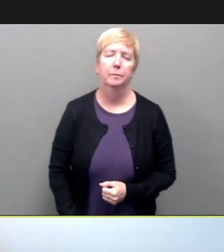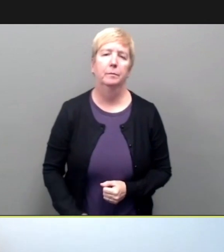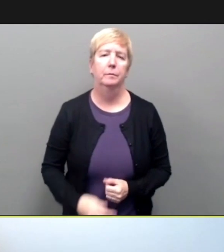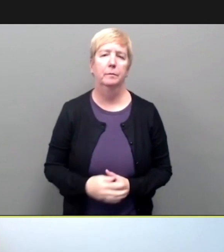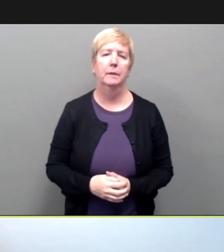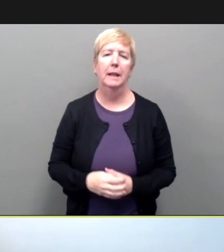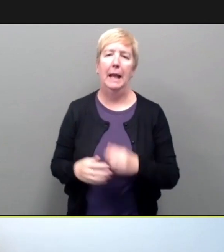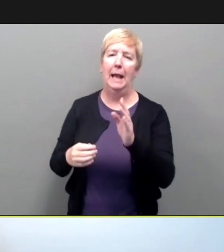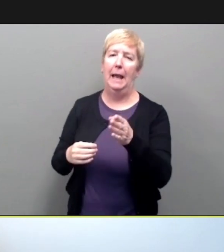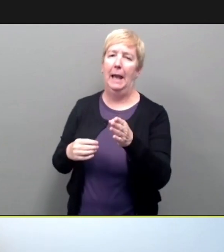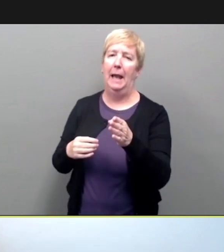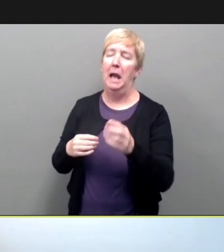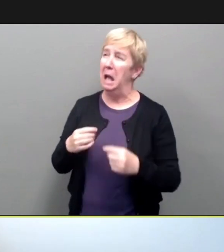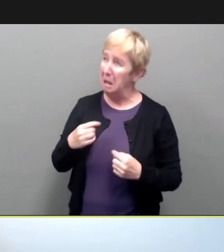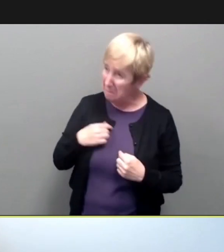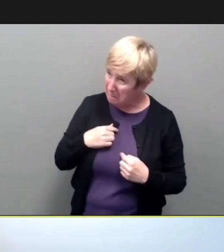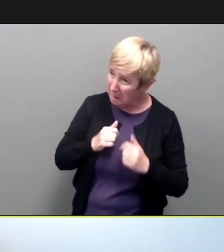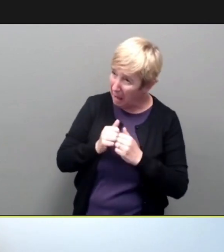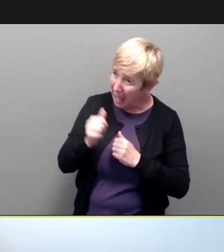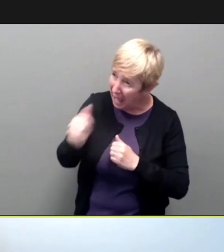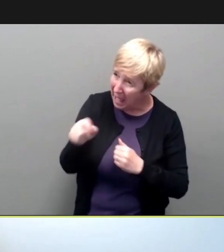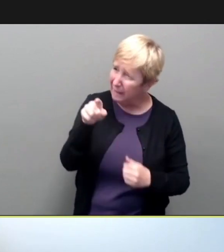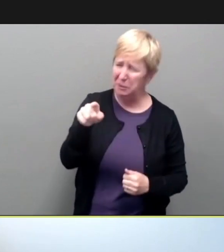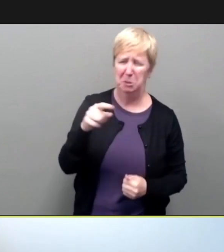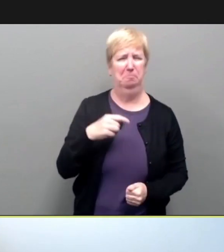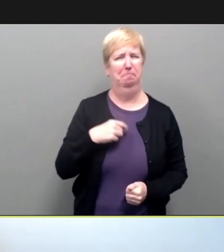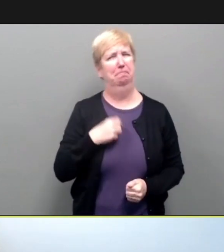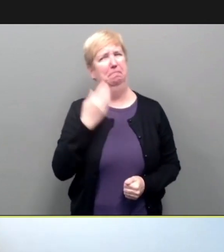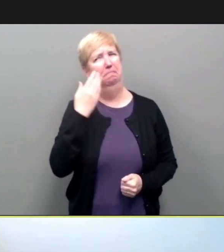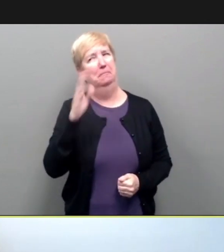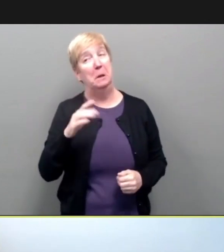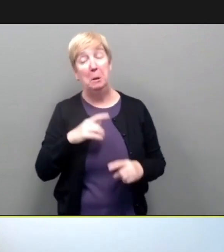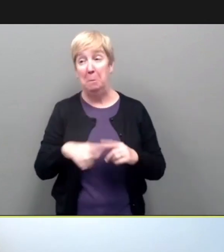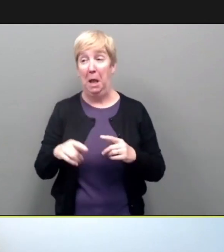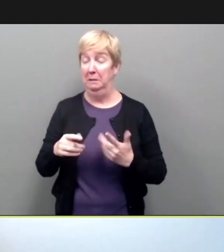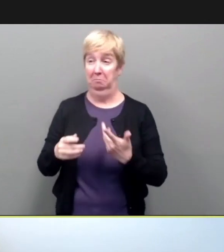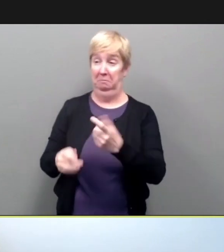I'm not sure I was ahead of you on this, but I'll take that.